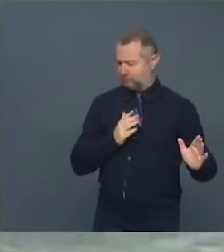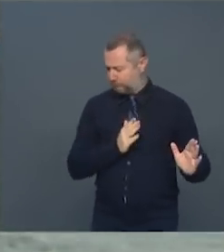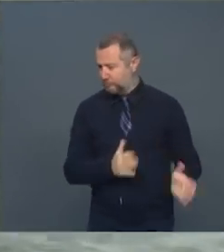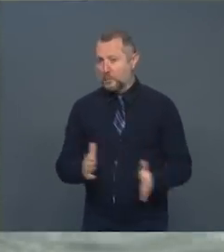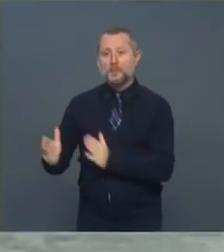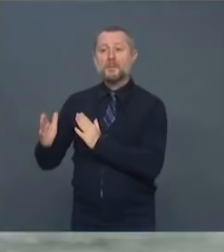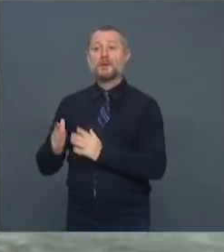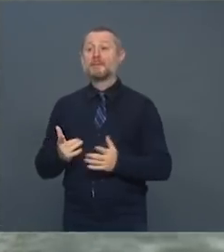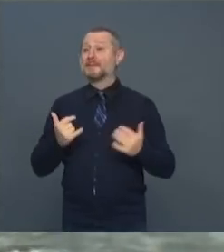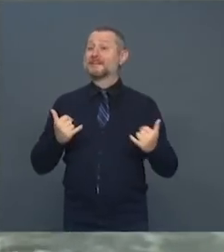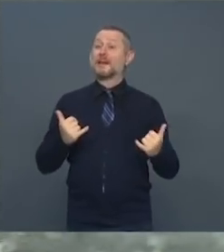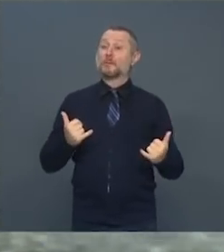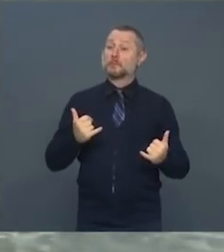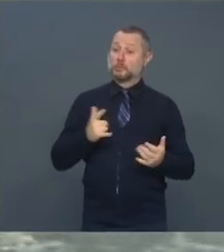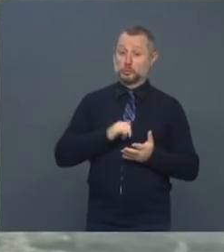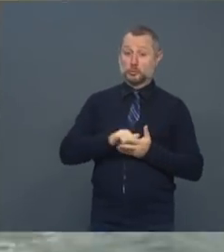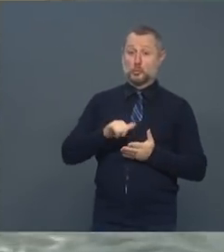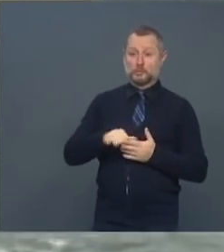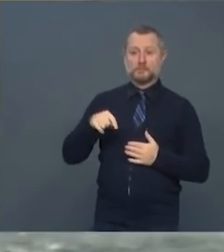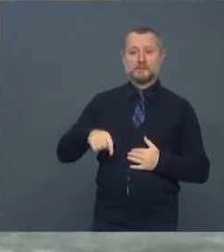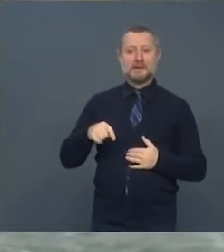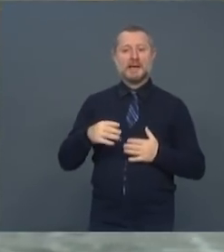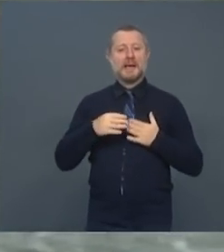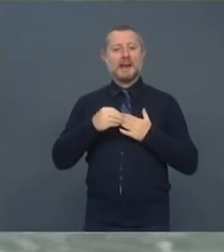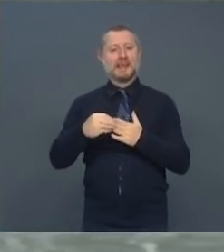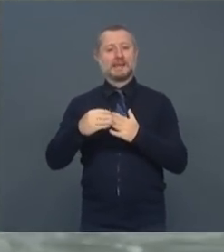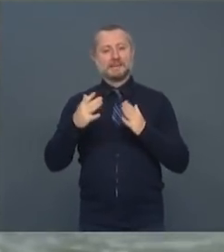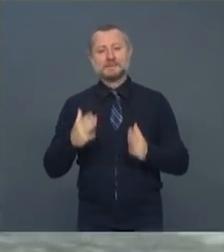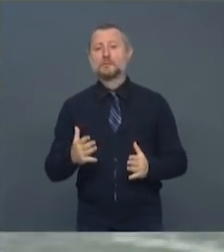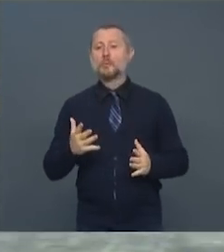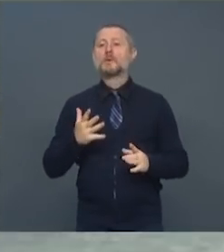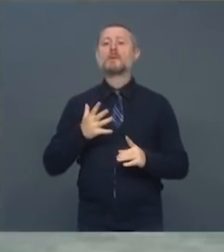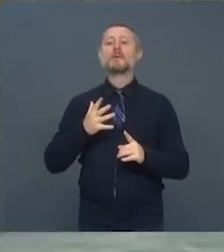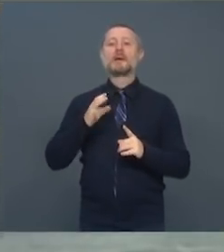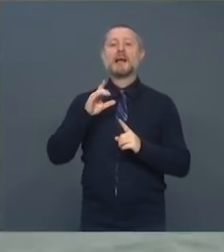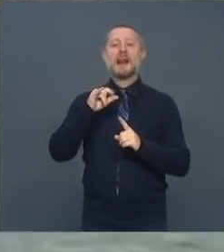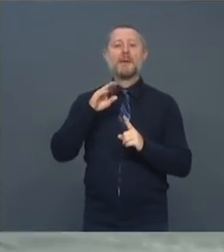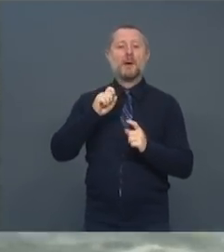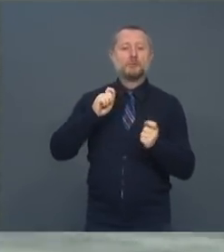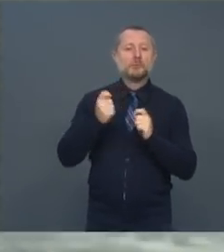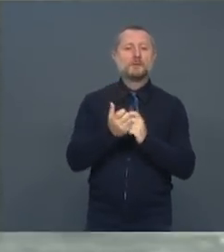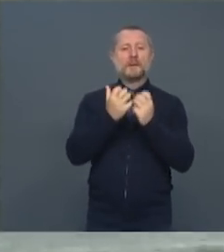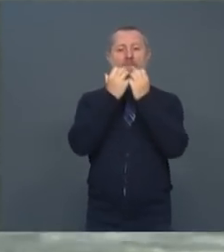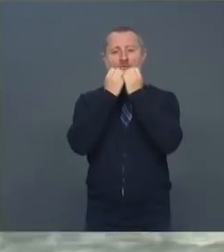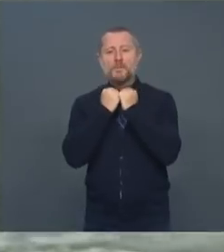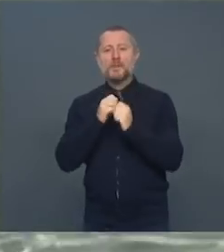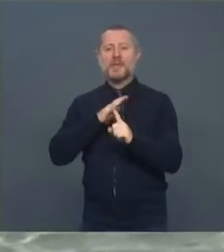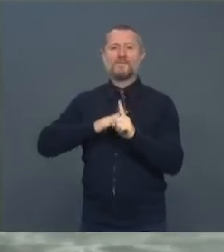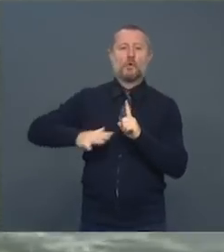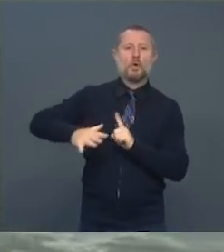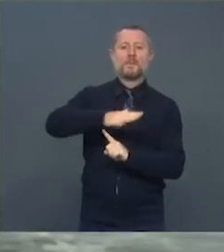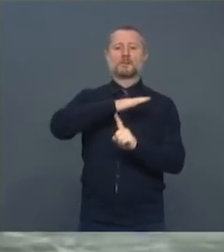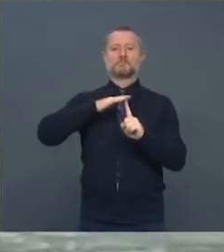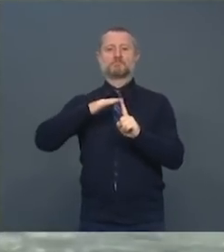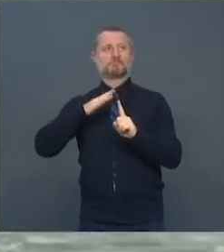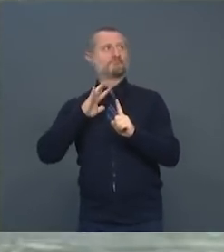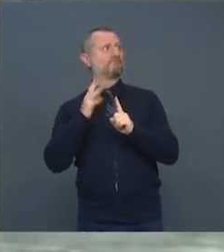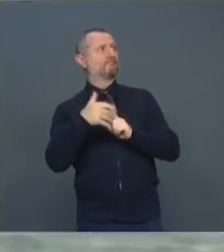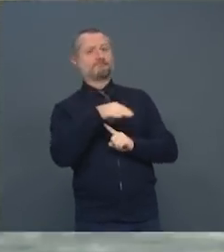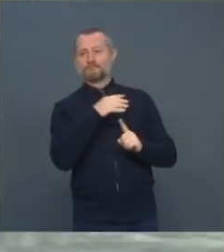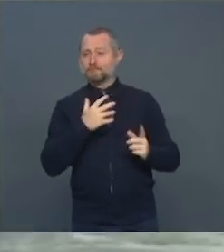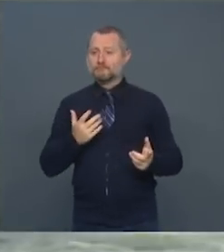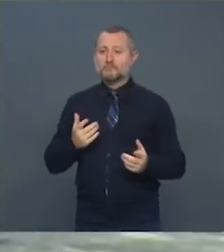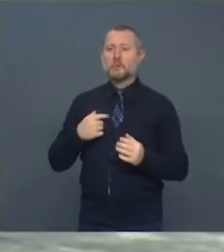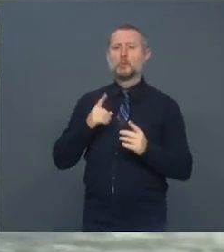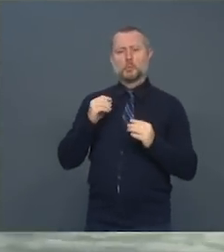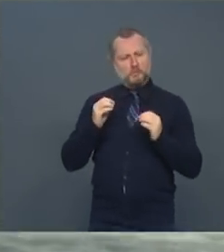the nation's leader when it comes to climate change and the environment, and we're going to even increase